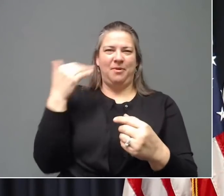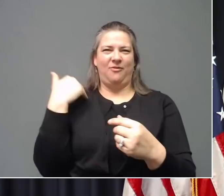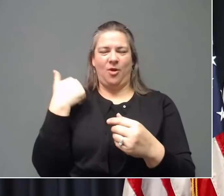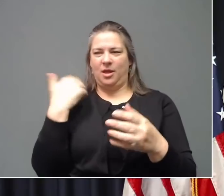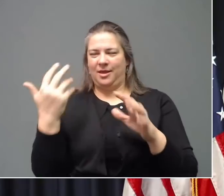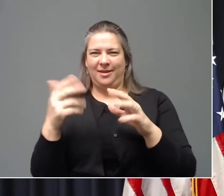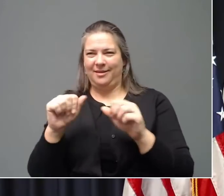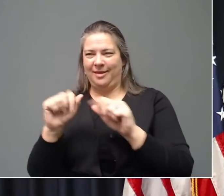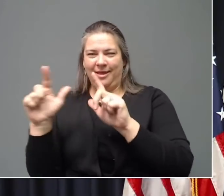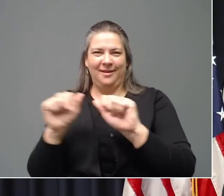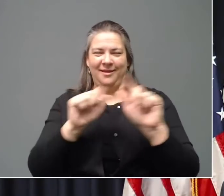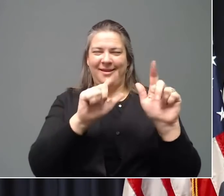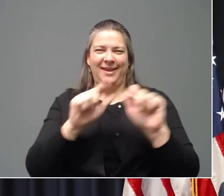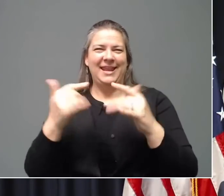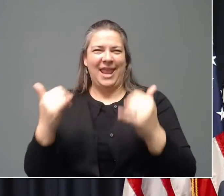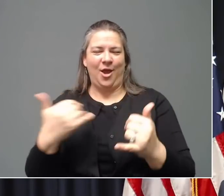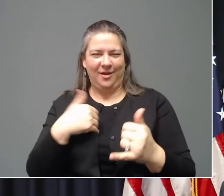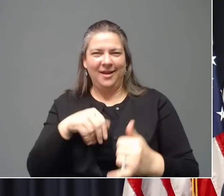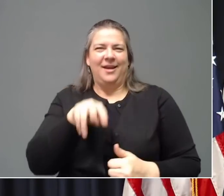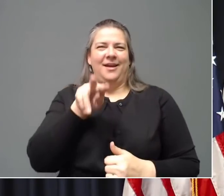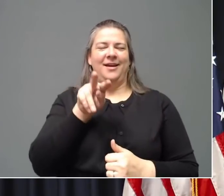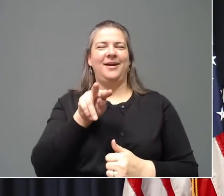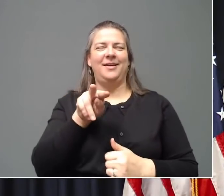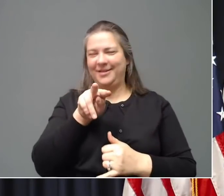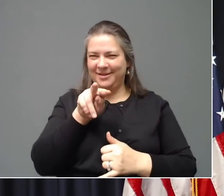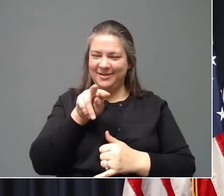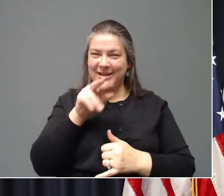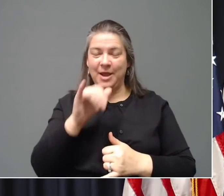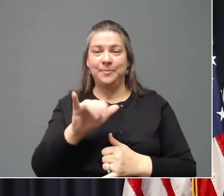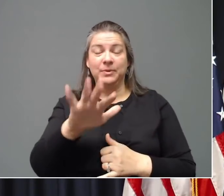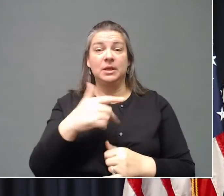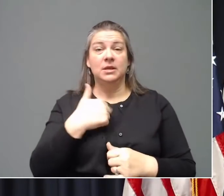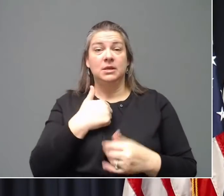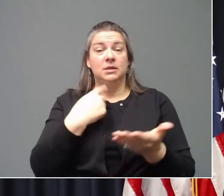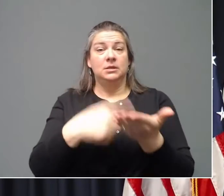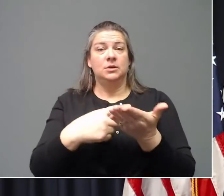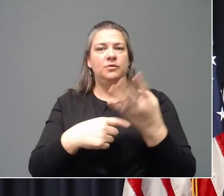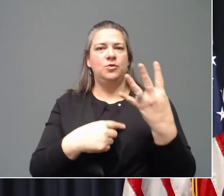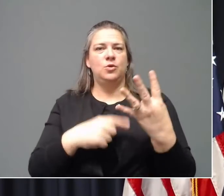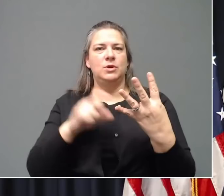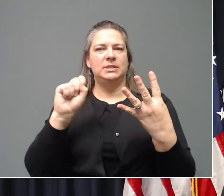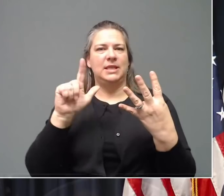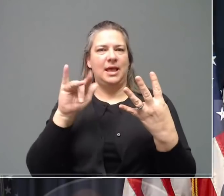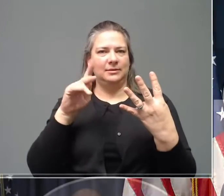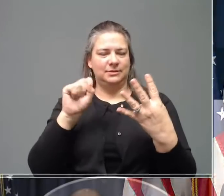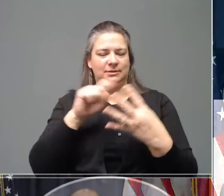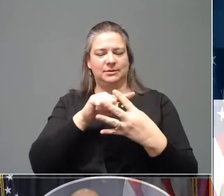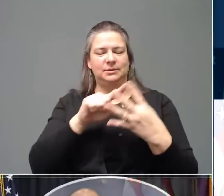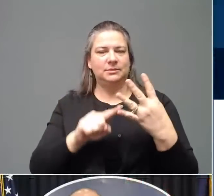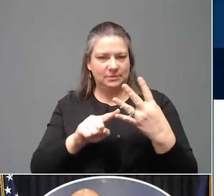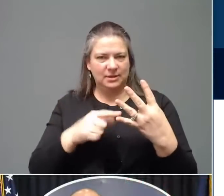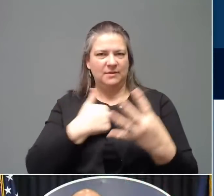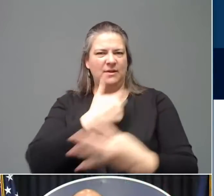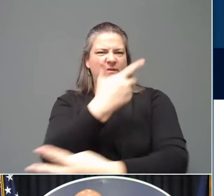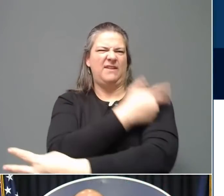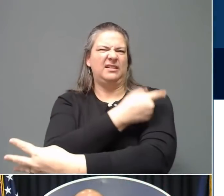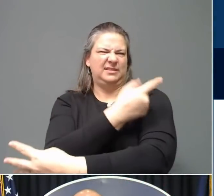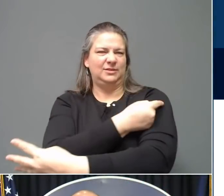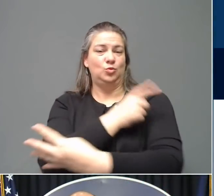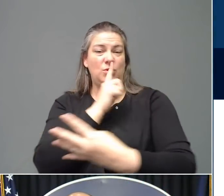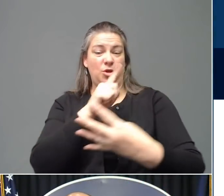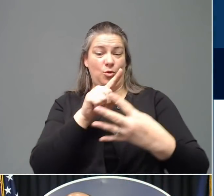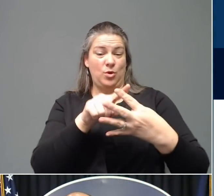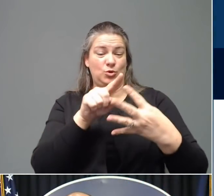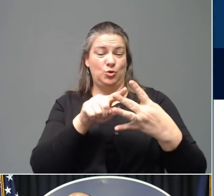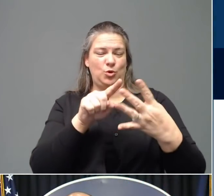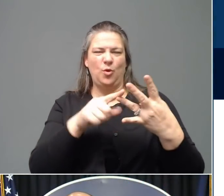going to show you 4 slides today. These are going to have to do with vaccine rollout. 3 of them we have already previously shared with you. The